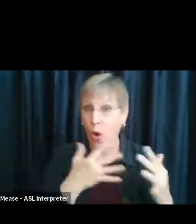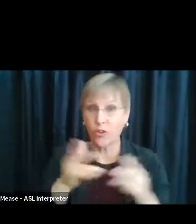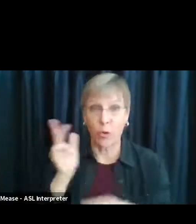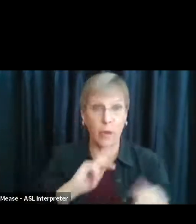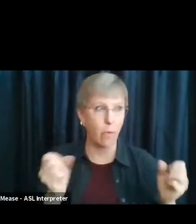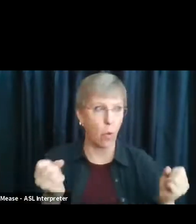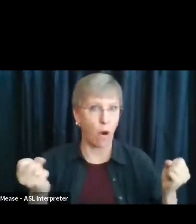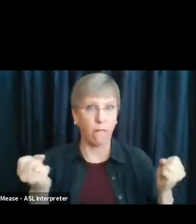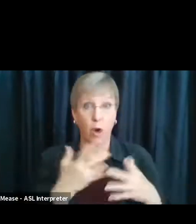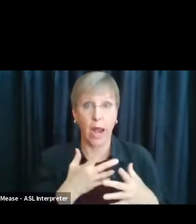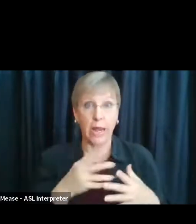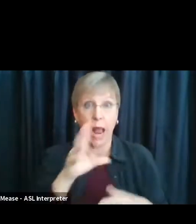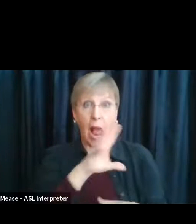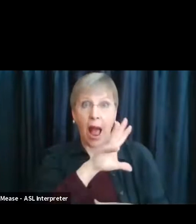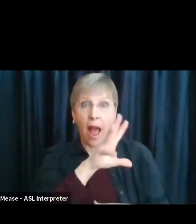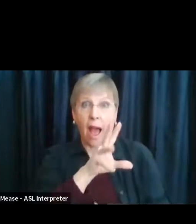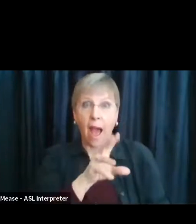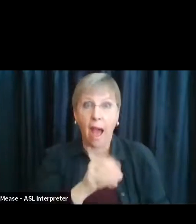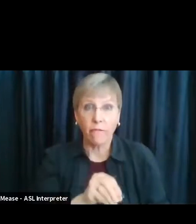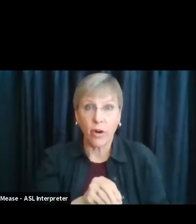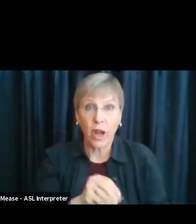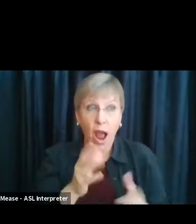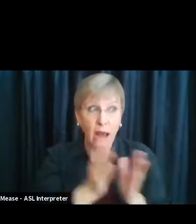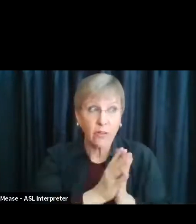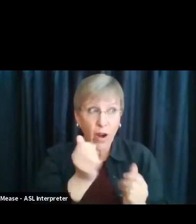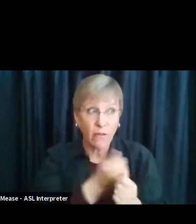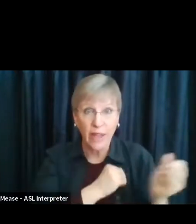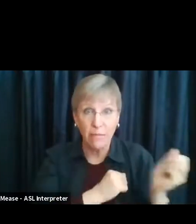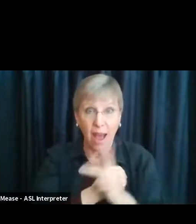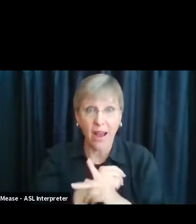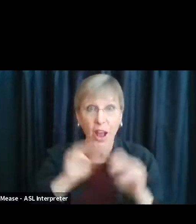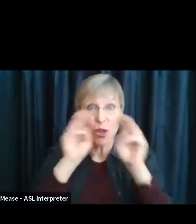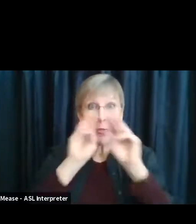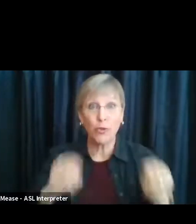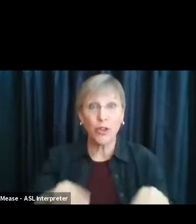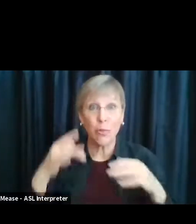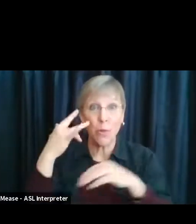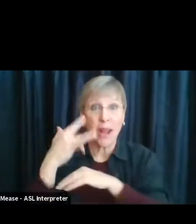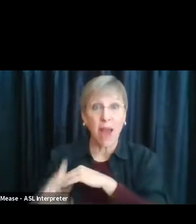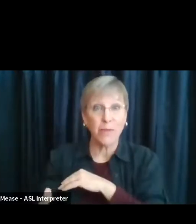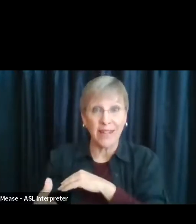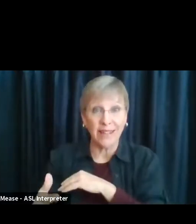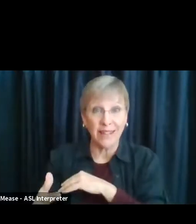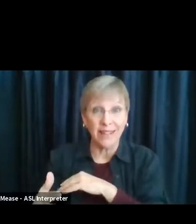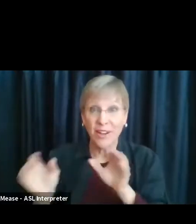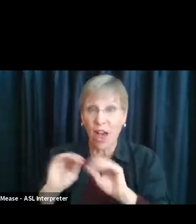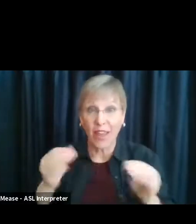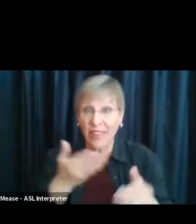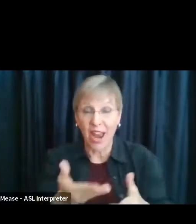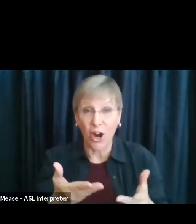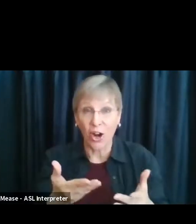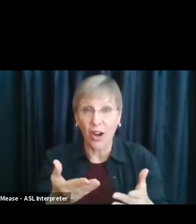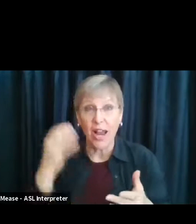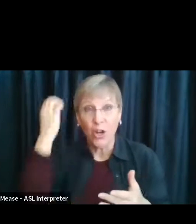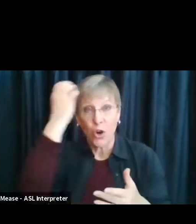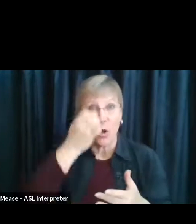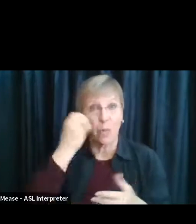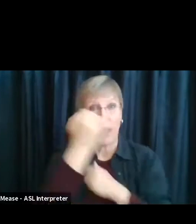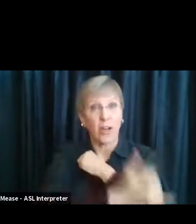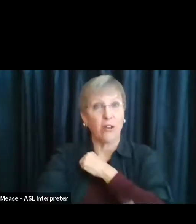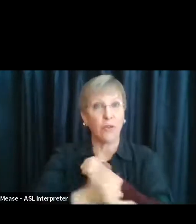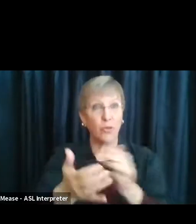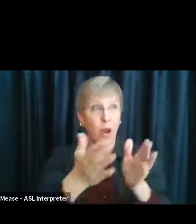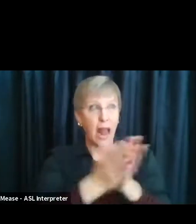frightened that Africa would ask everything back and that the museum would be emptied, and that European countries would